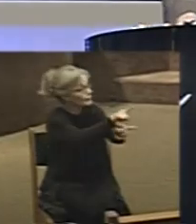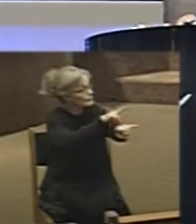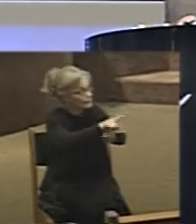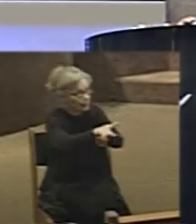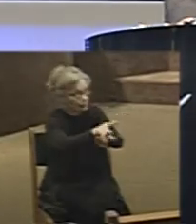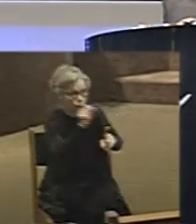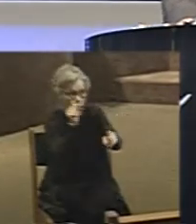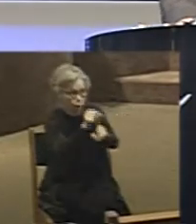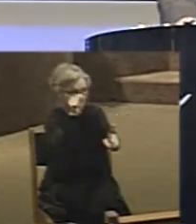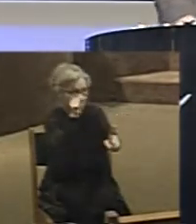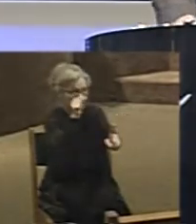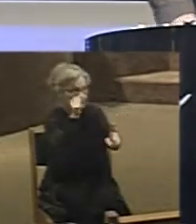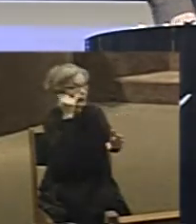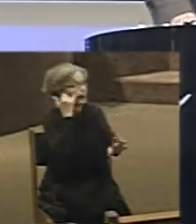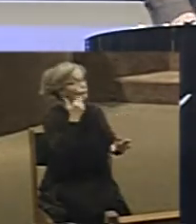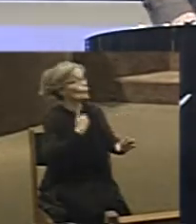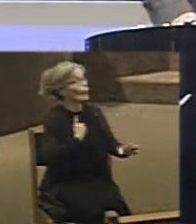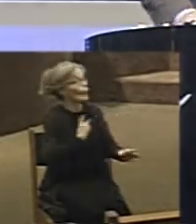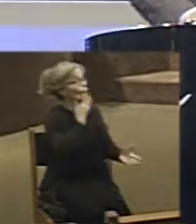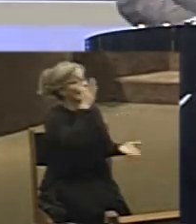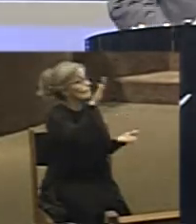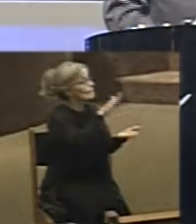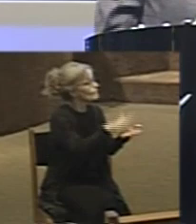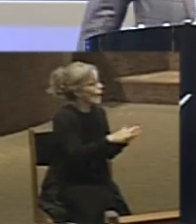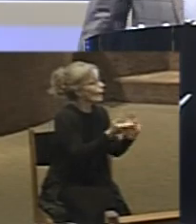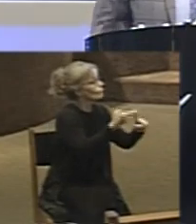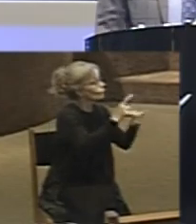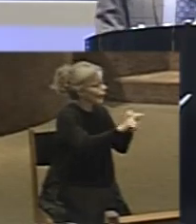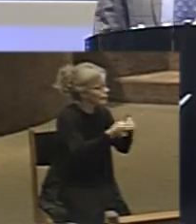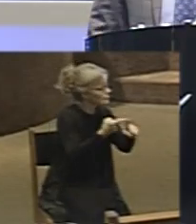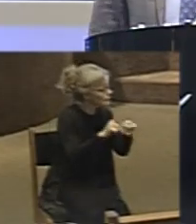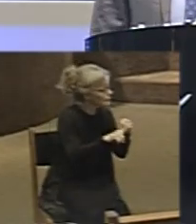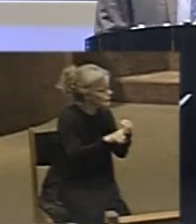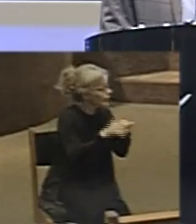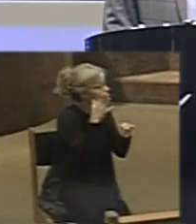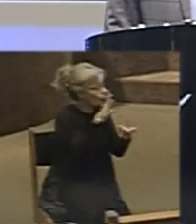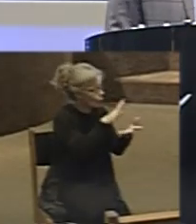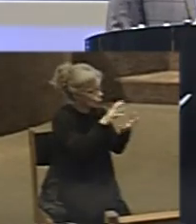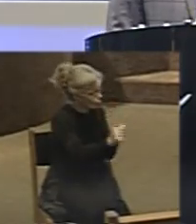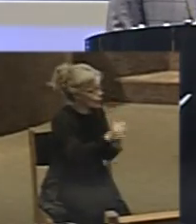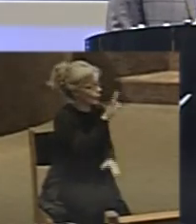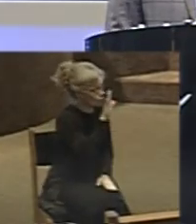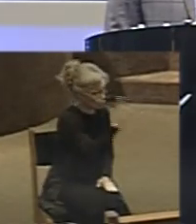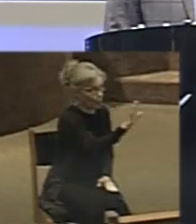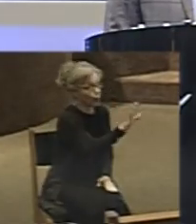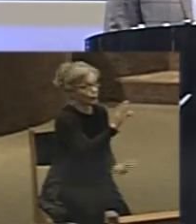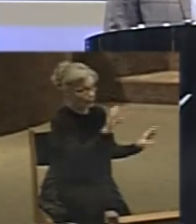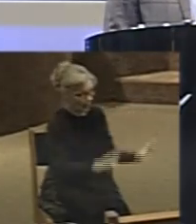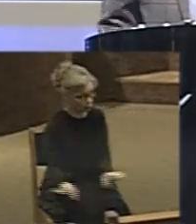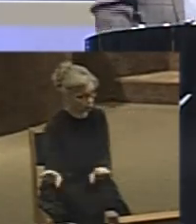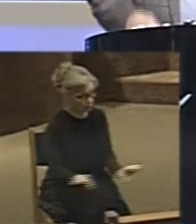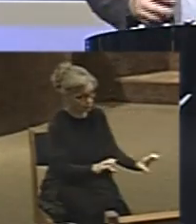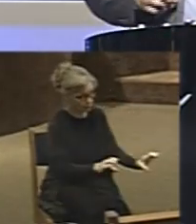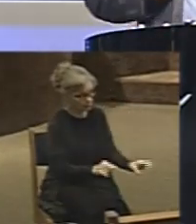evil communication or company corrupts good manners."